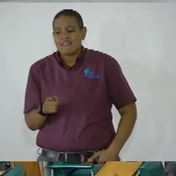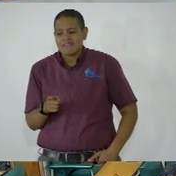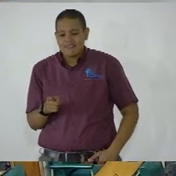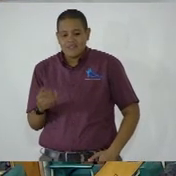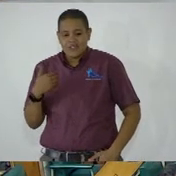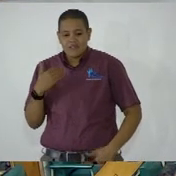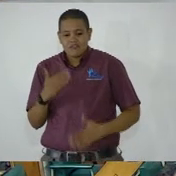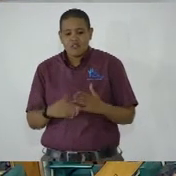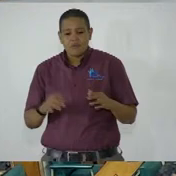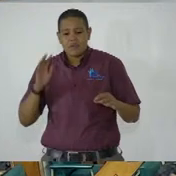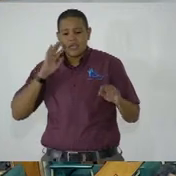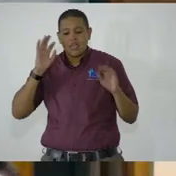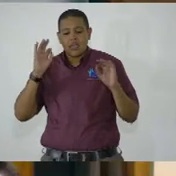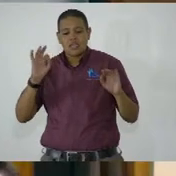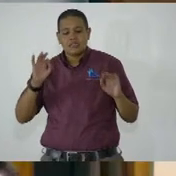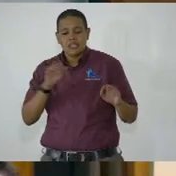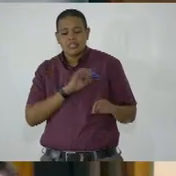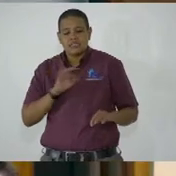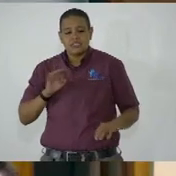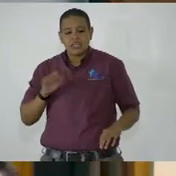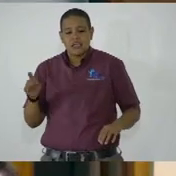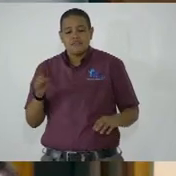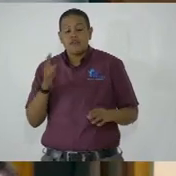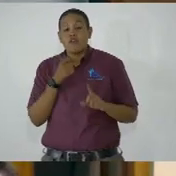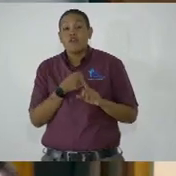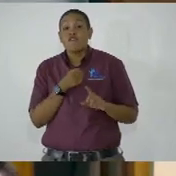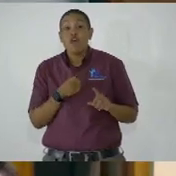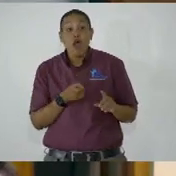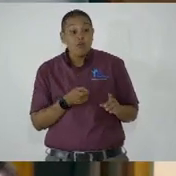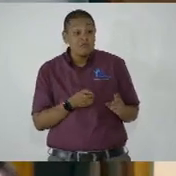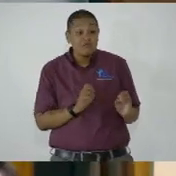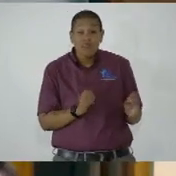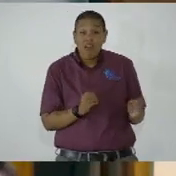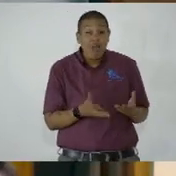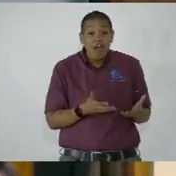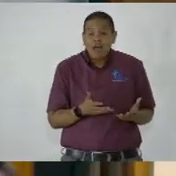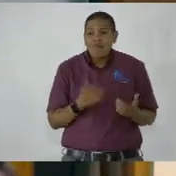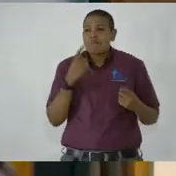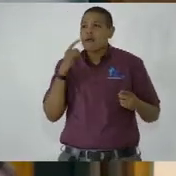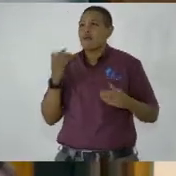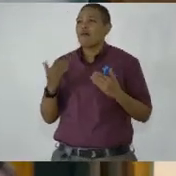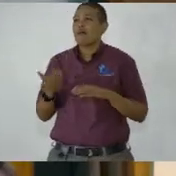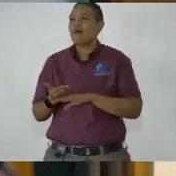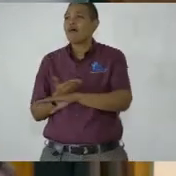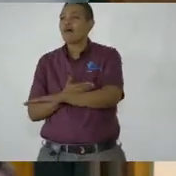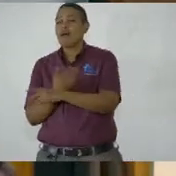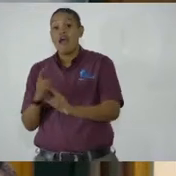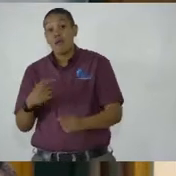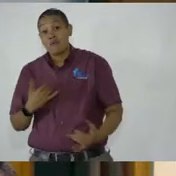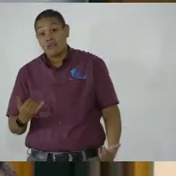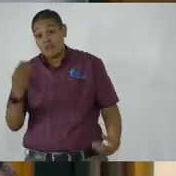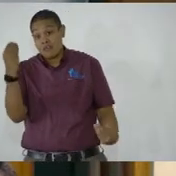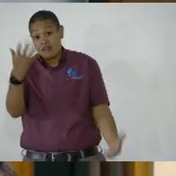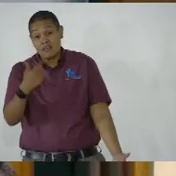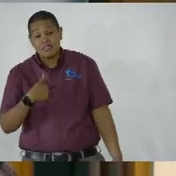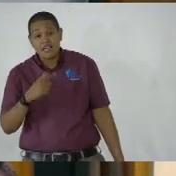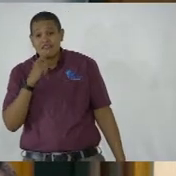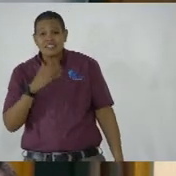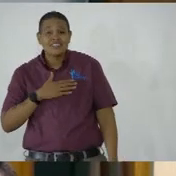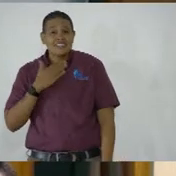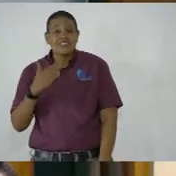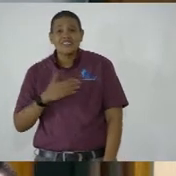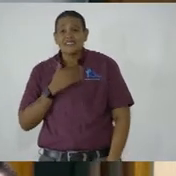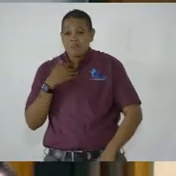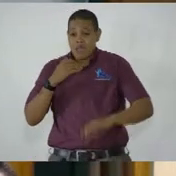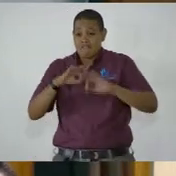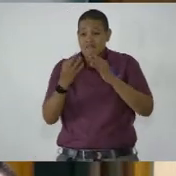have some excellent staff, and they take us from nowhere to somewhere. And today, I can tell you, I am rejoicing. My